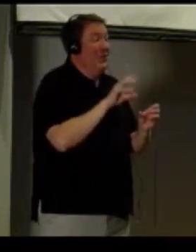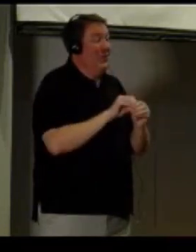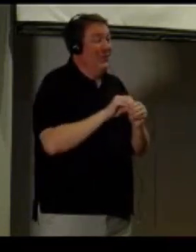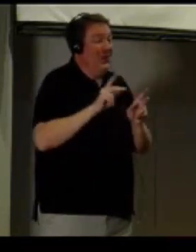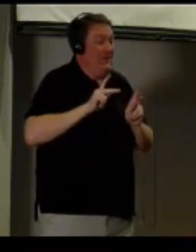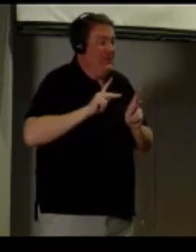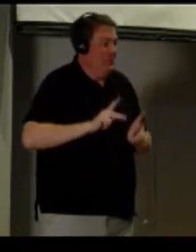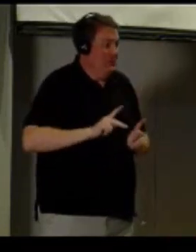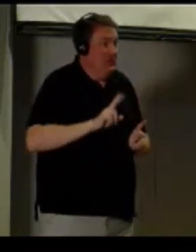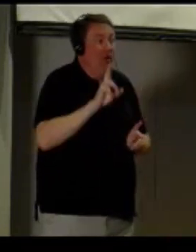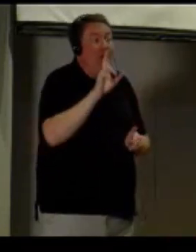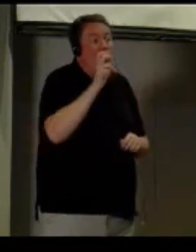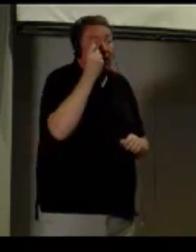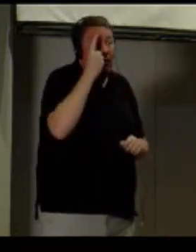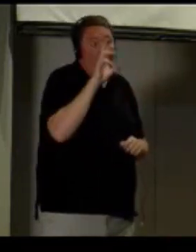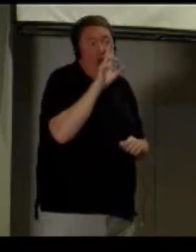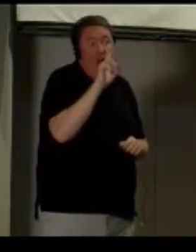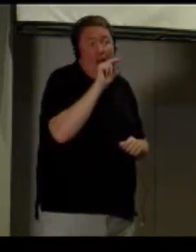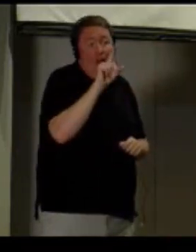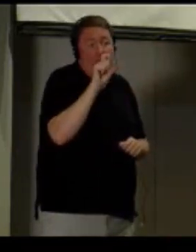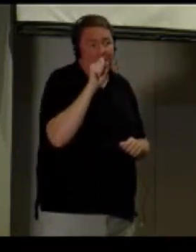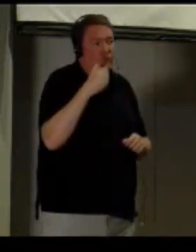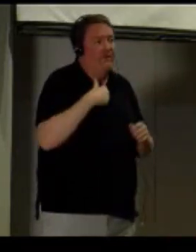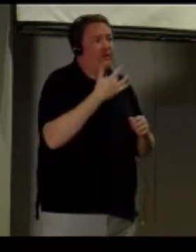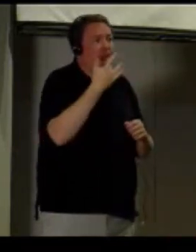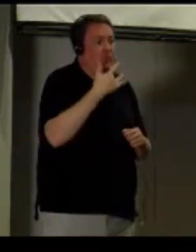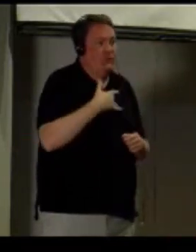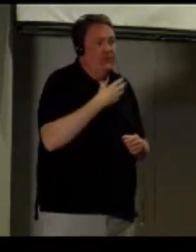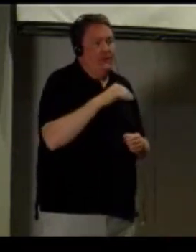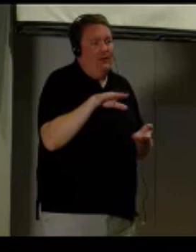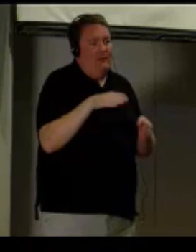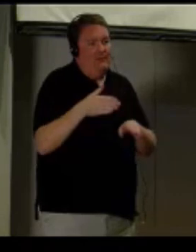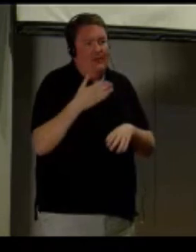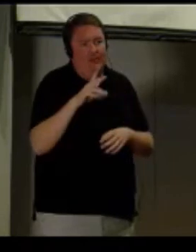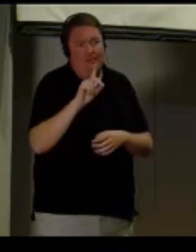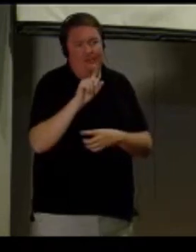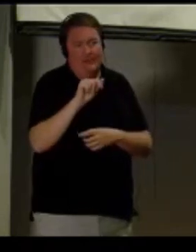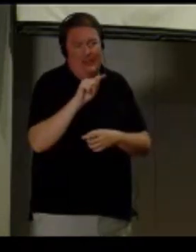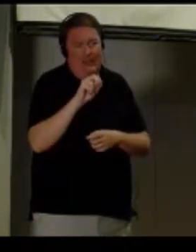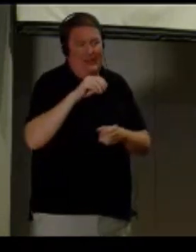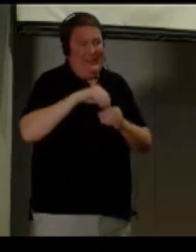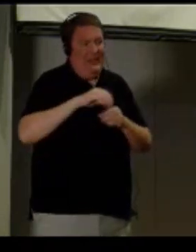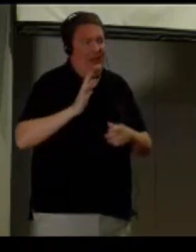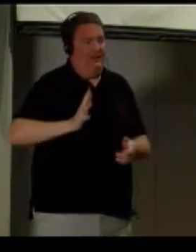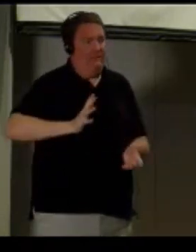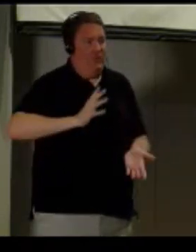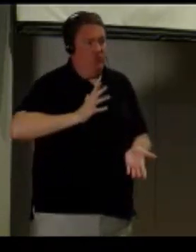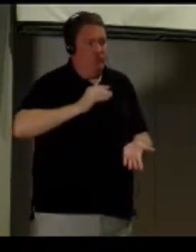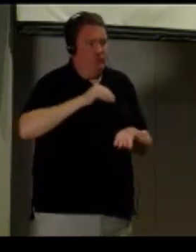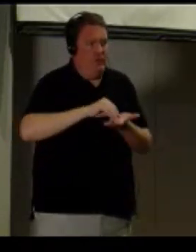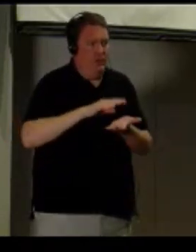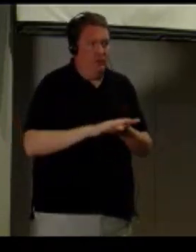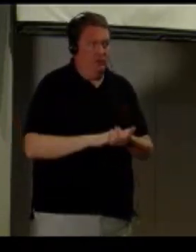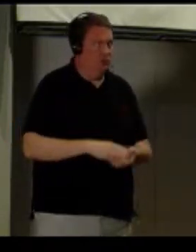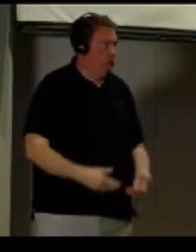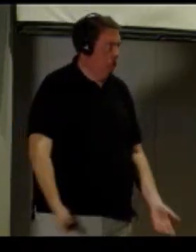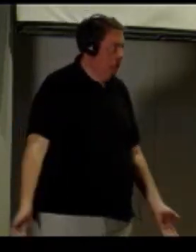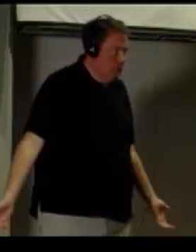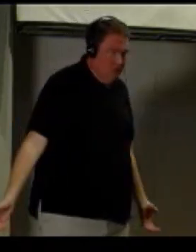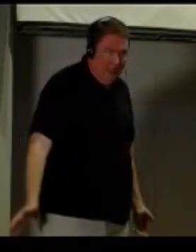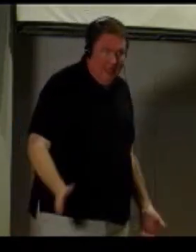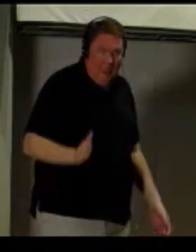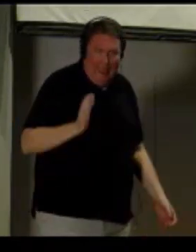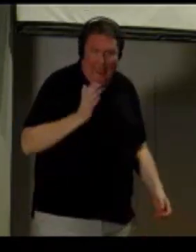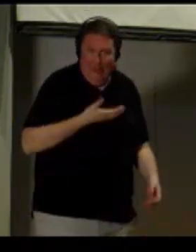person unless we had a birth date and a death date in an official record. Well, for our